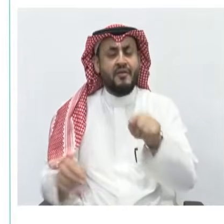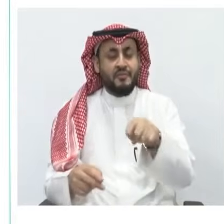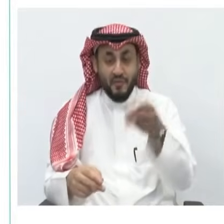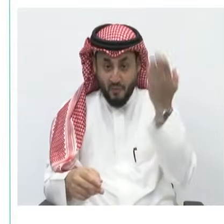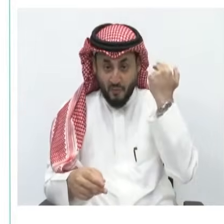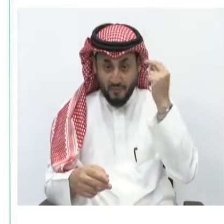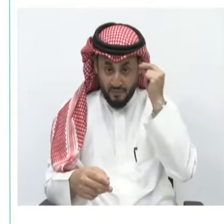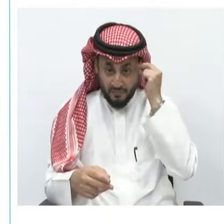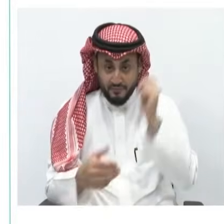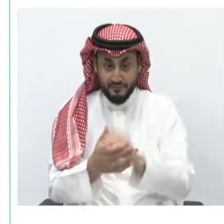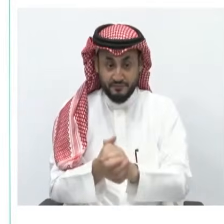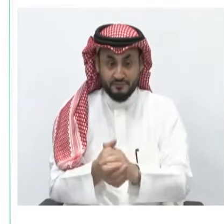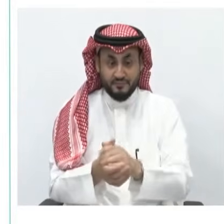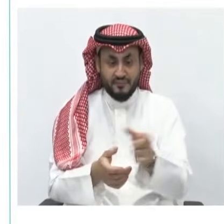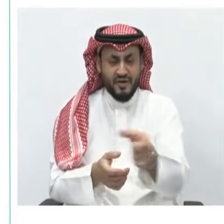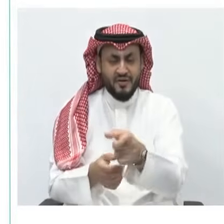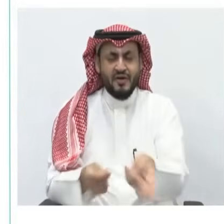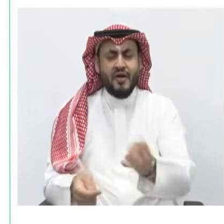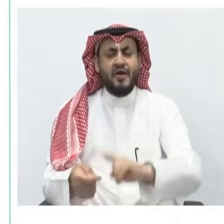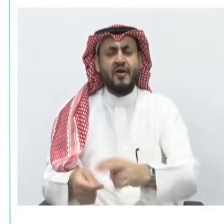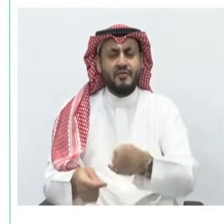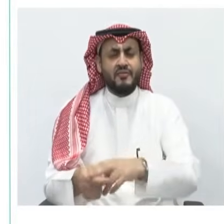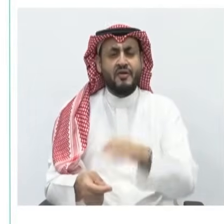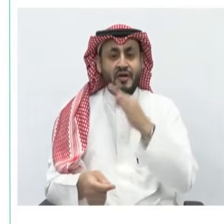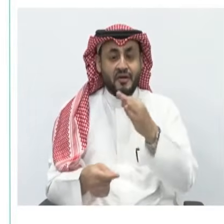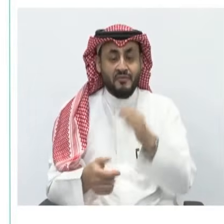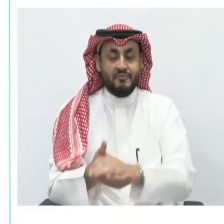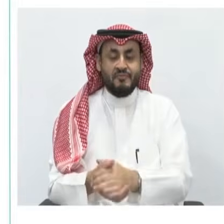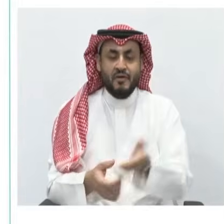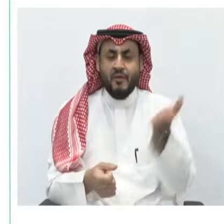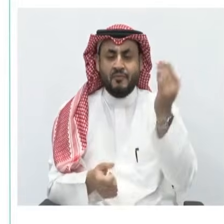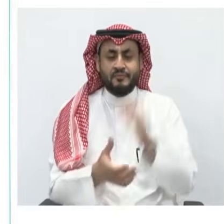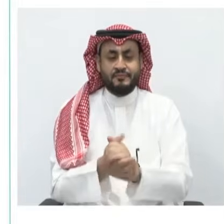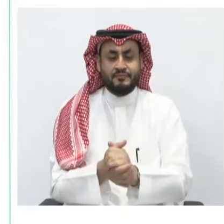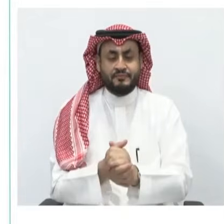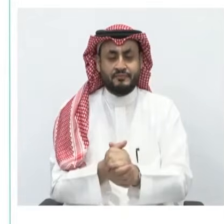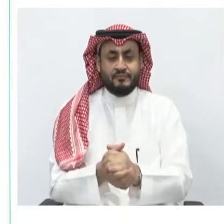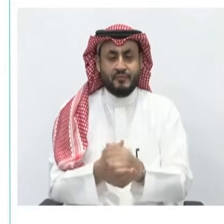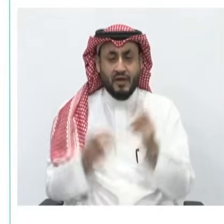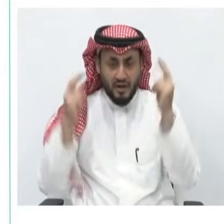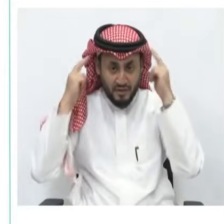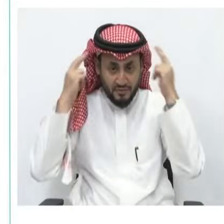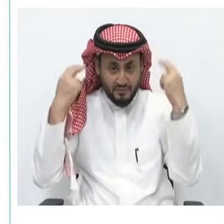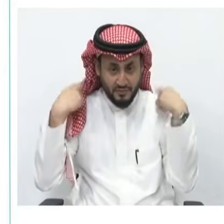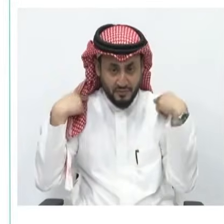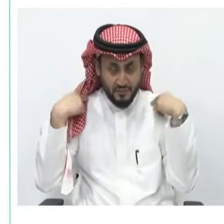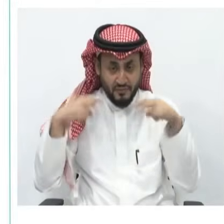remember? Head, shoulders, knees and toes. Yes, head, shoulders, knees and toes.